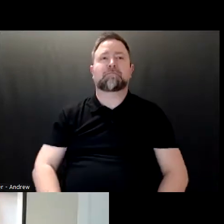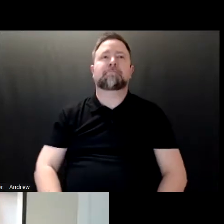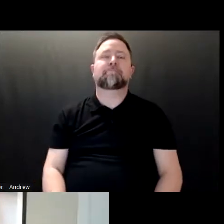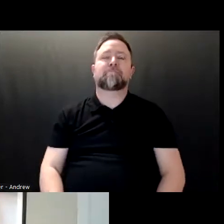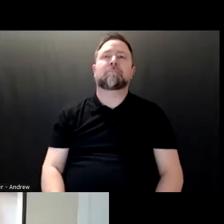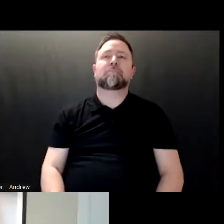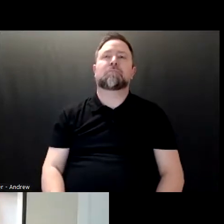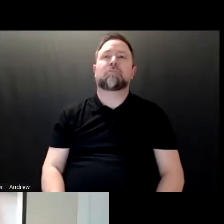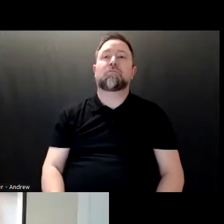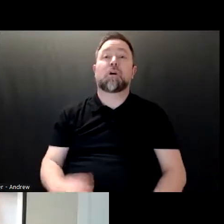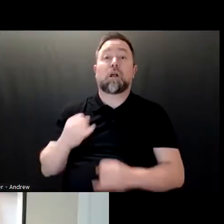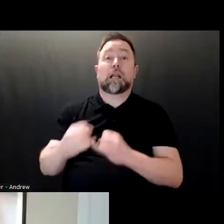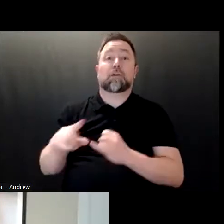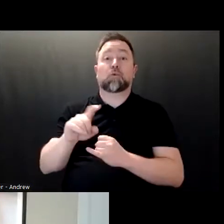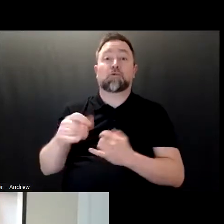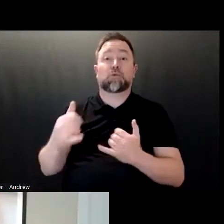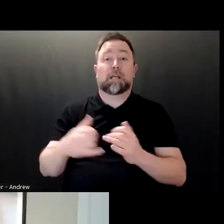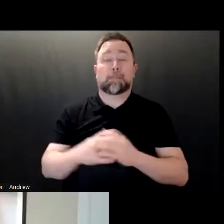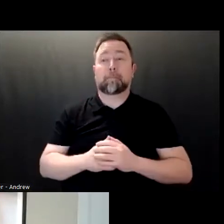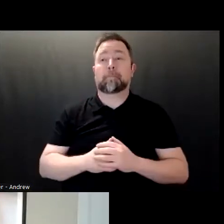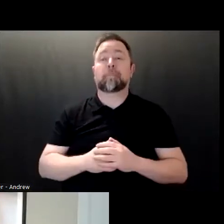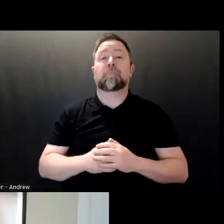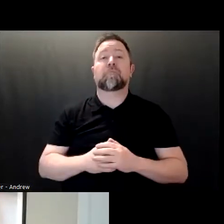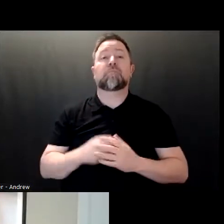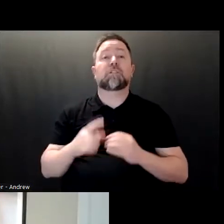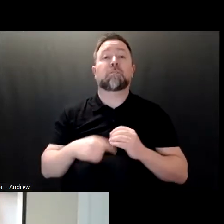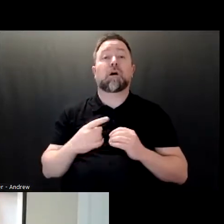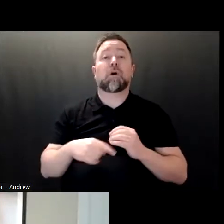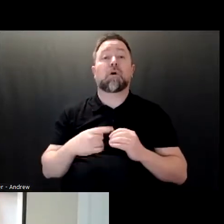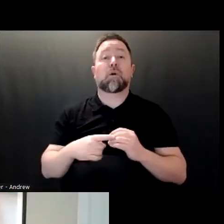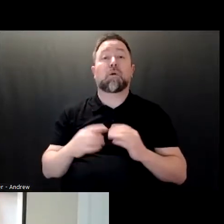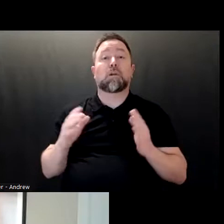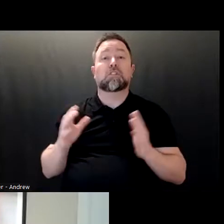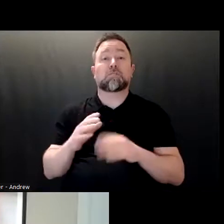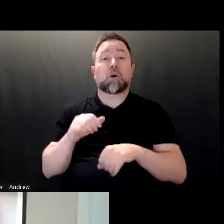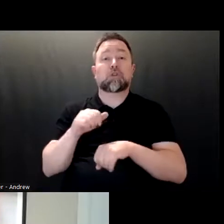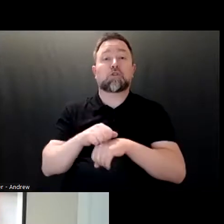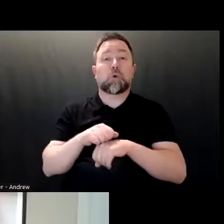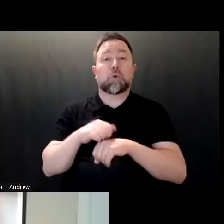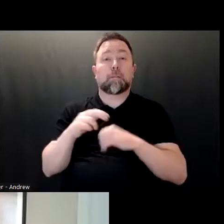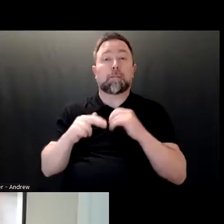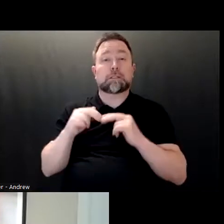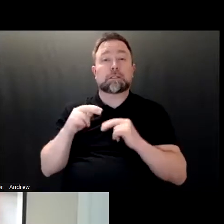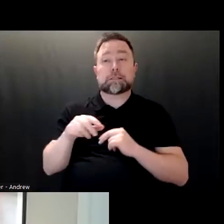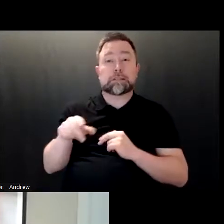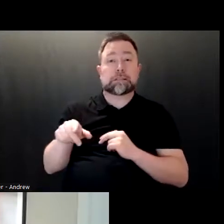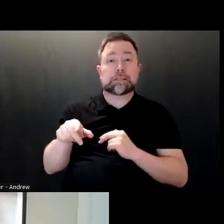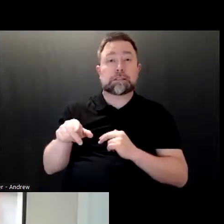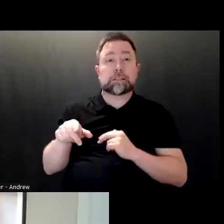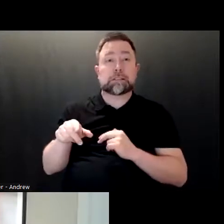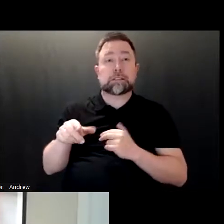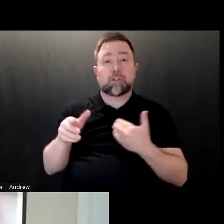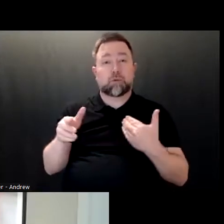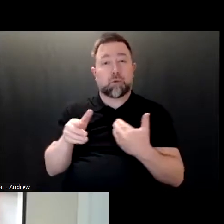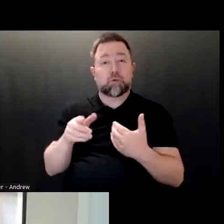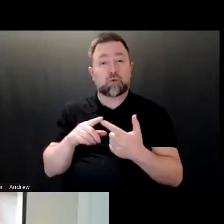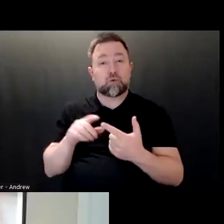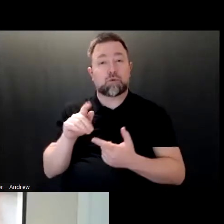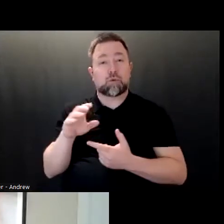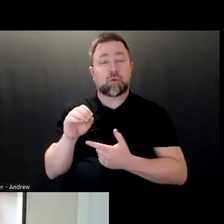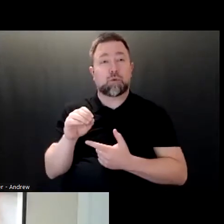in 1928. It's 150 square feet, and it serves as our exhibition space, our